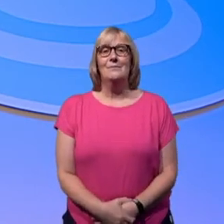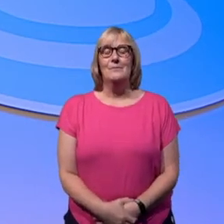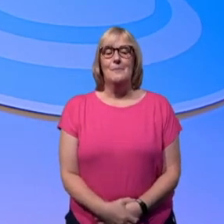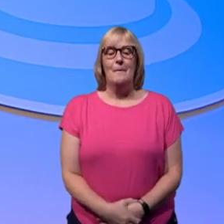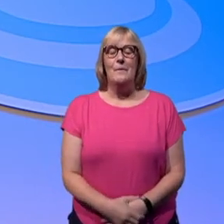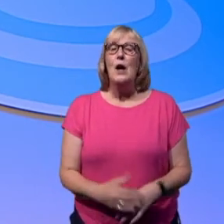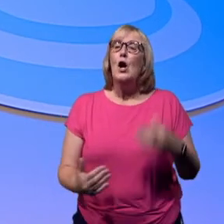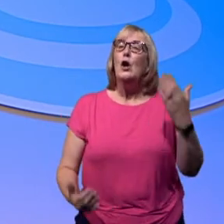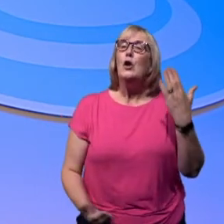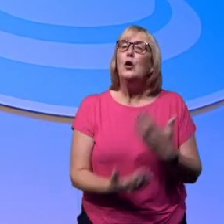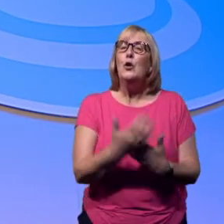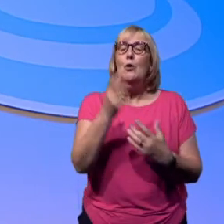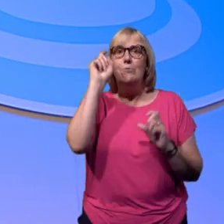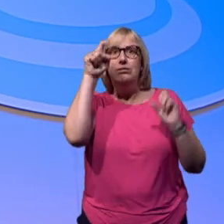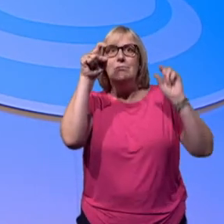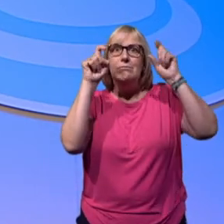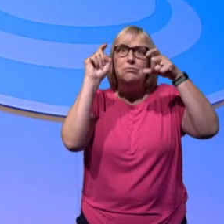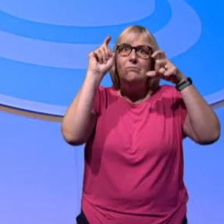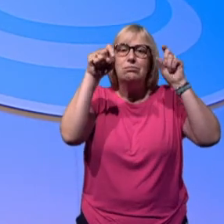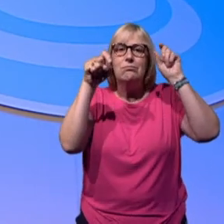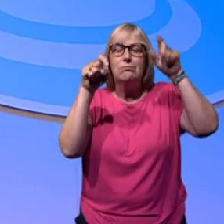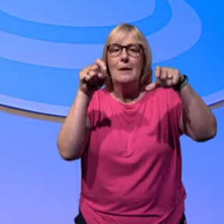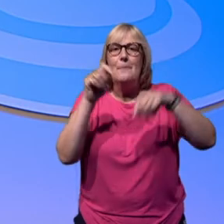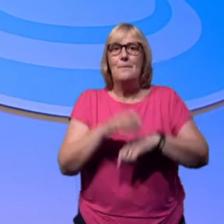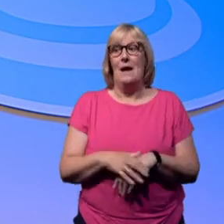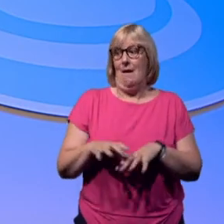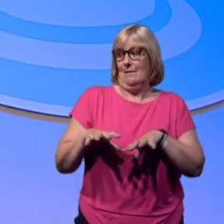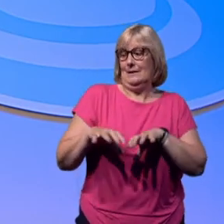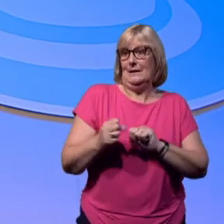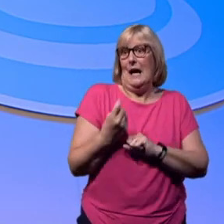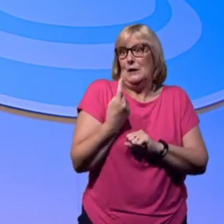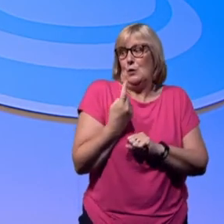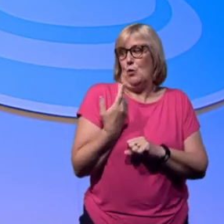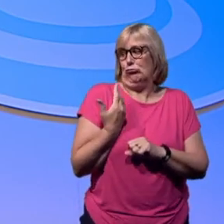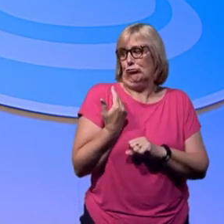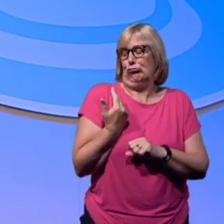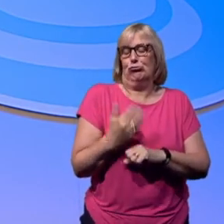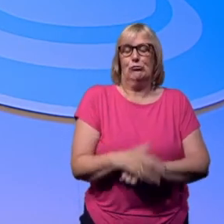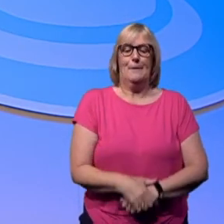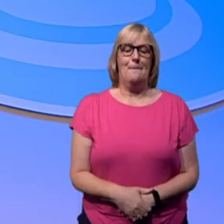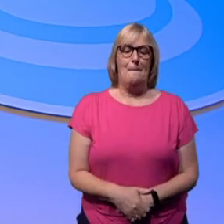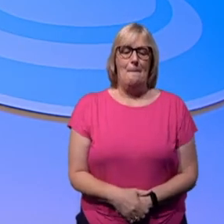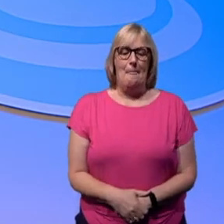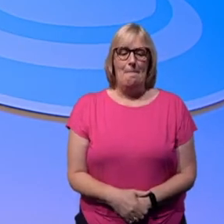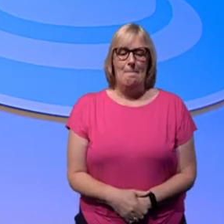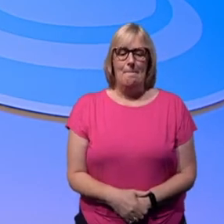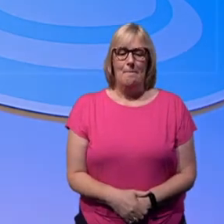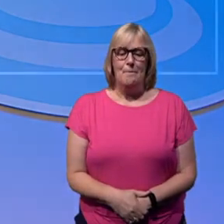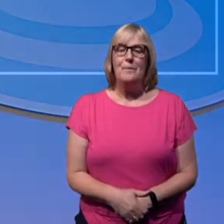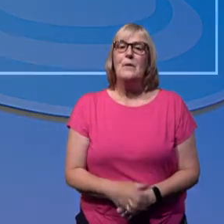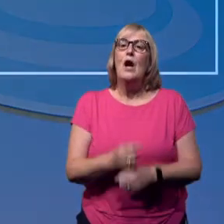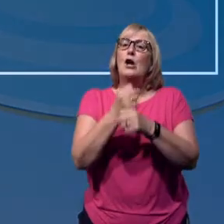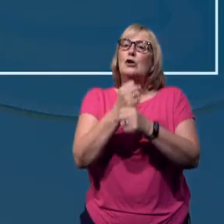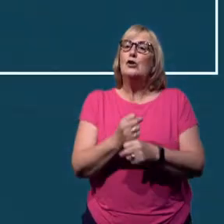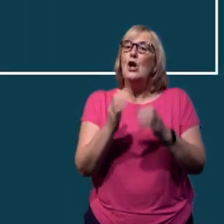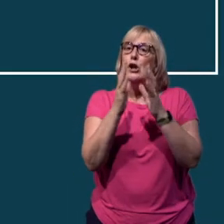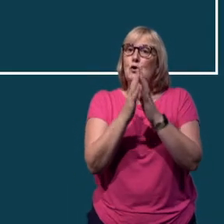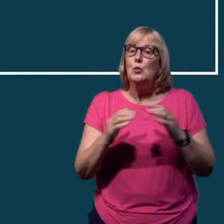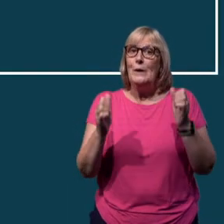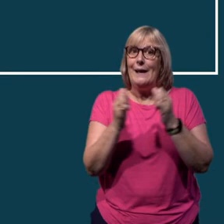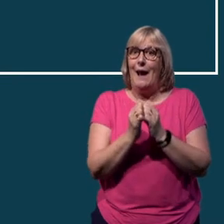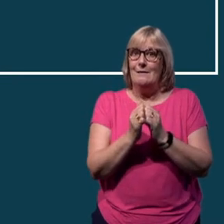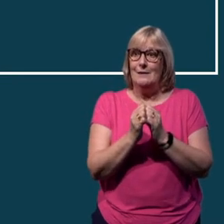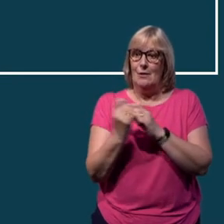new initiatives, and we've just launched one which I think is really, really exciting and is already causing a bit of a ripple. It's Church Weekends Away, and